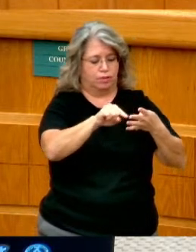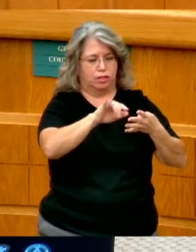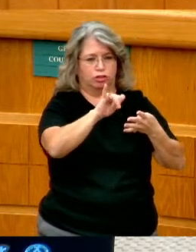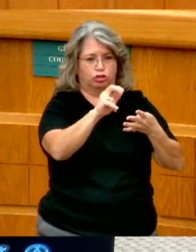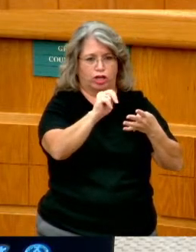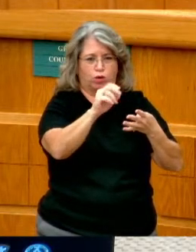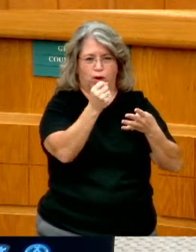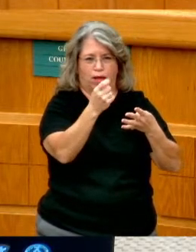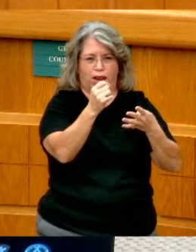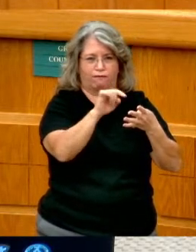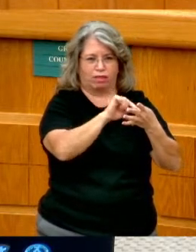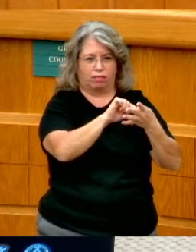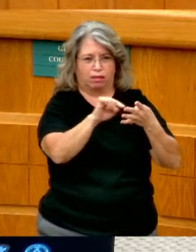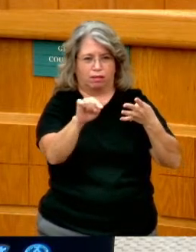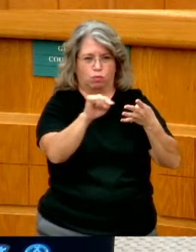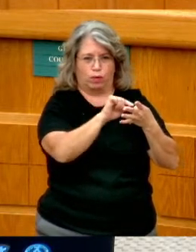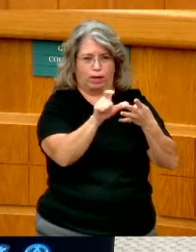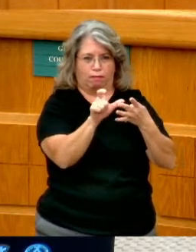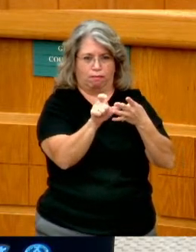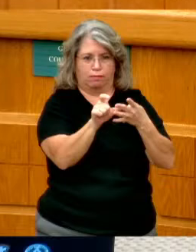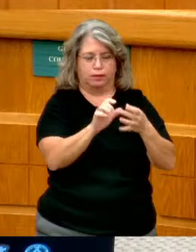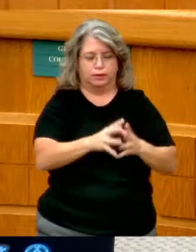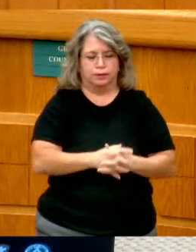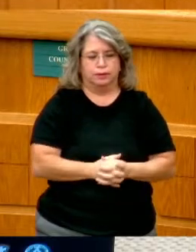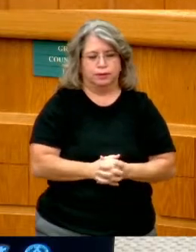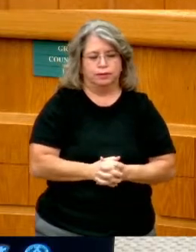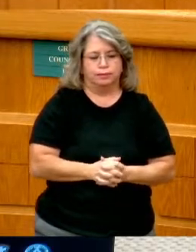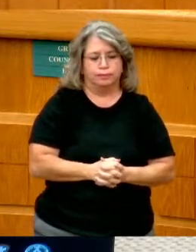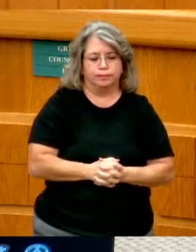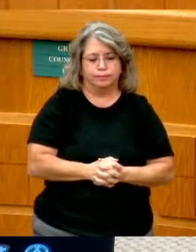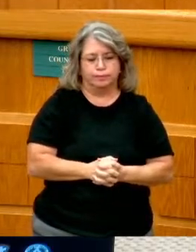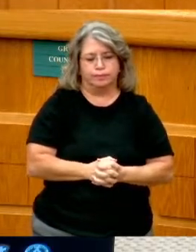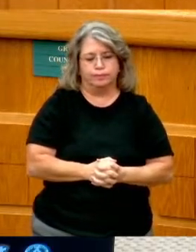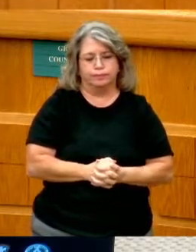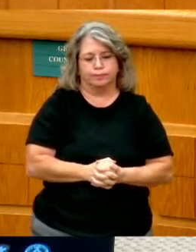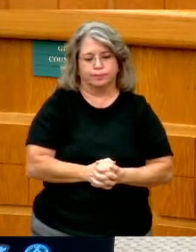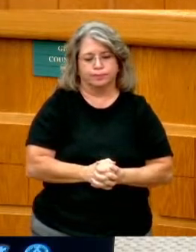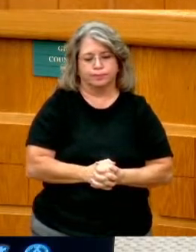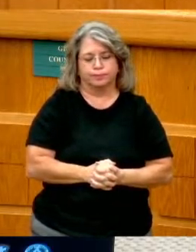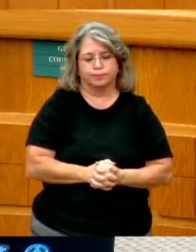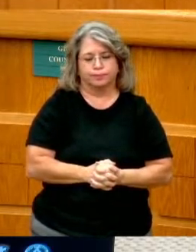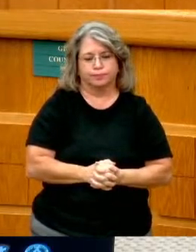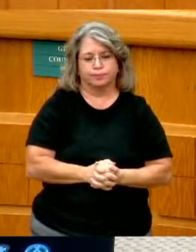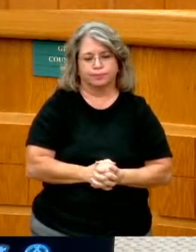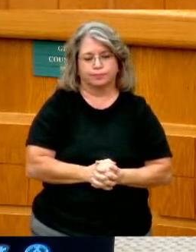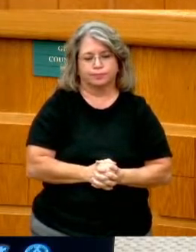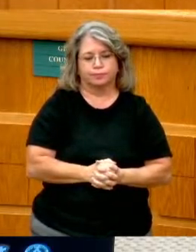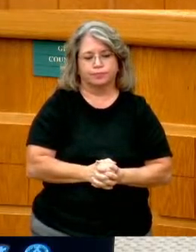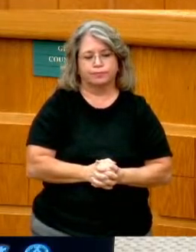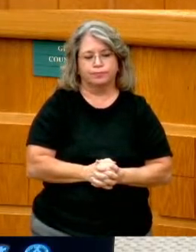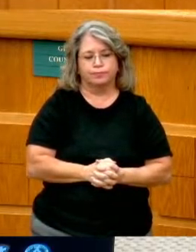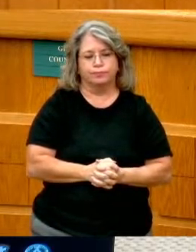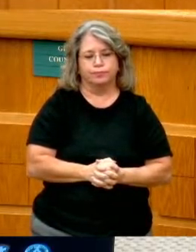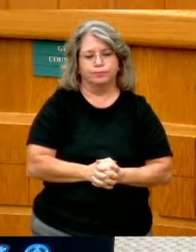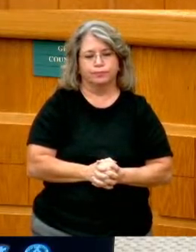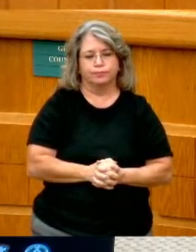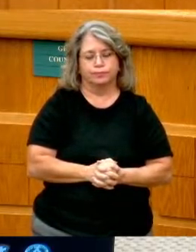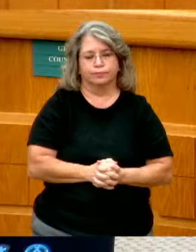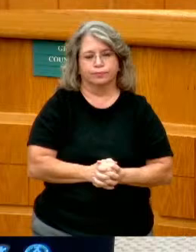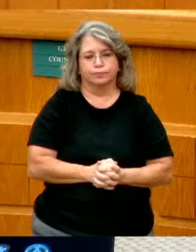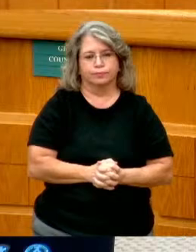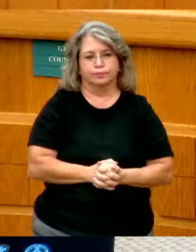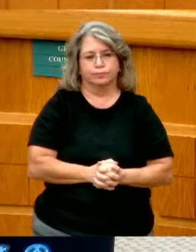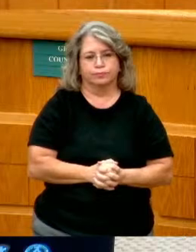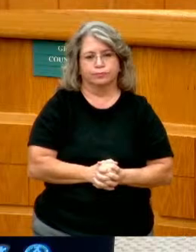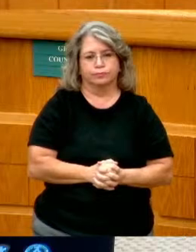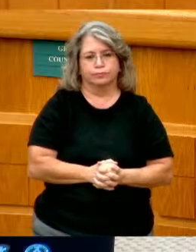primera dosis y ahora es momento de mi segunda dosis? ¿Puedo venir mañana al centro Richard Borchardt? No, estas segundas dosis son para vacunas de Moderna y